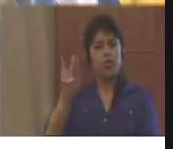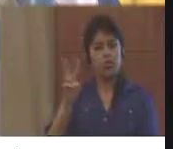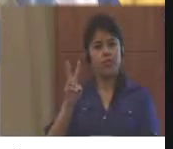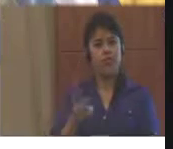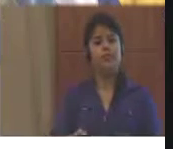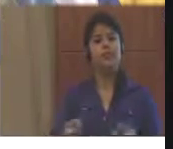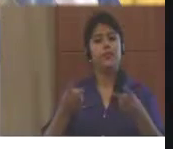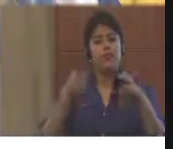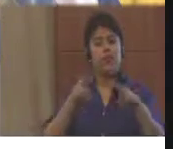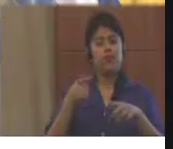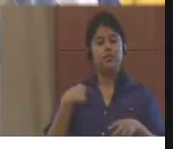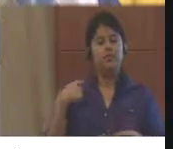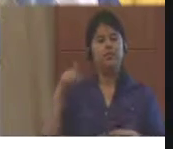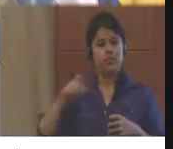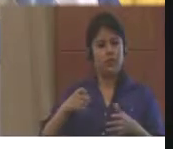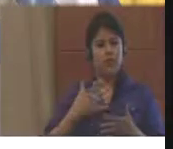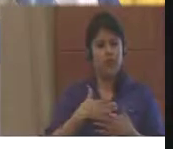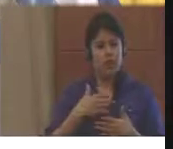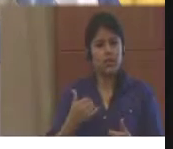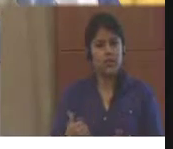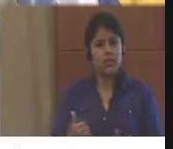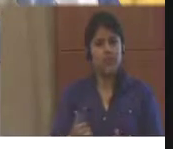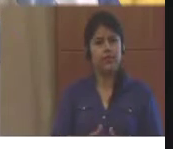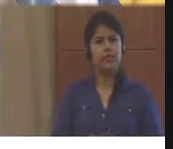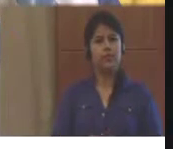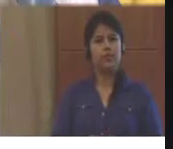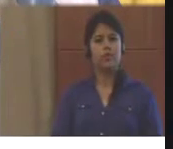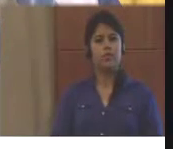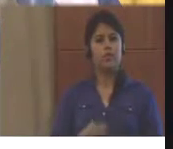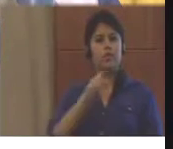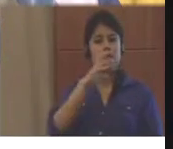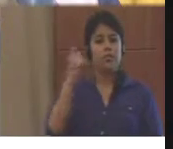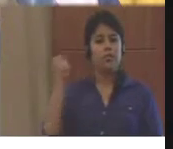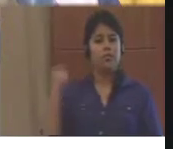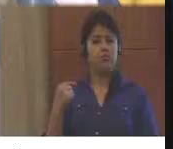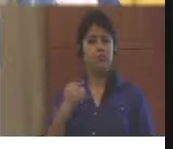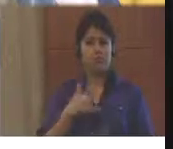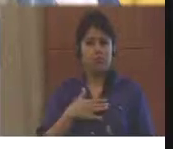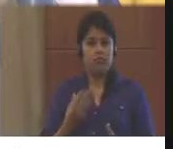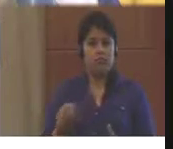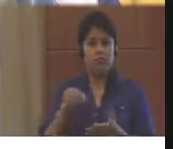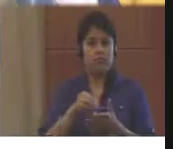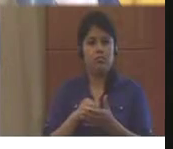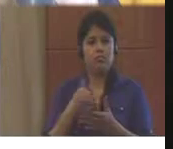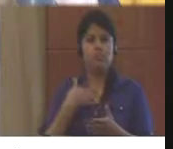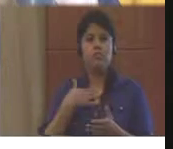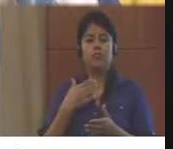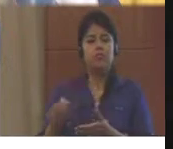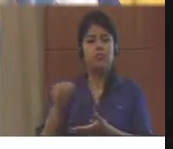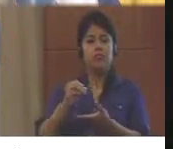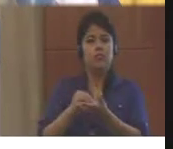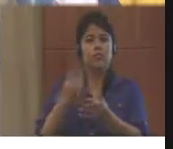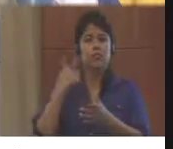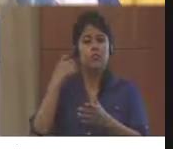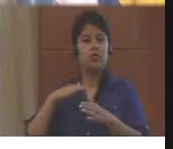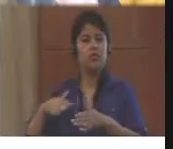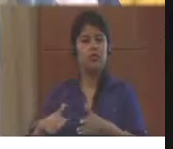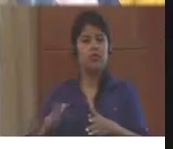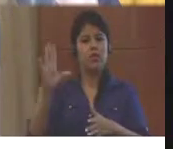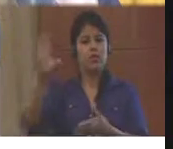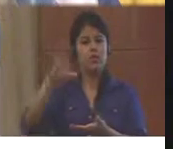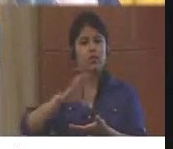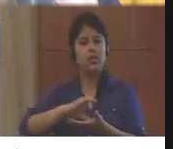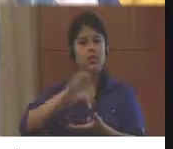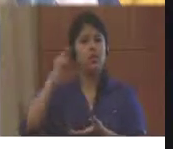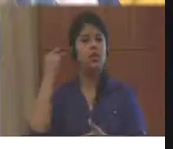from the bottom up looks like and what will move us from rhetoric to reality. So we welcome